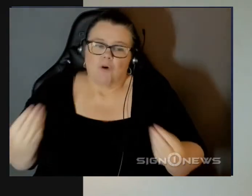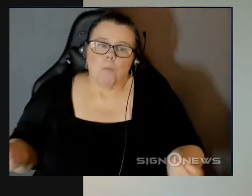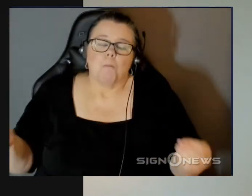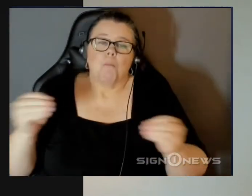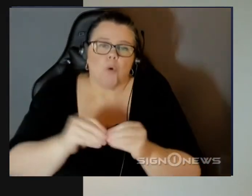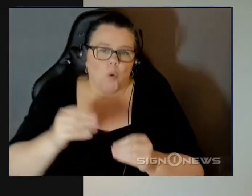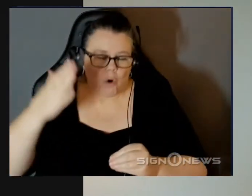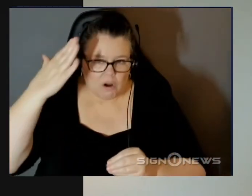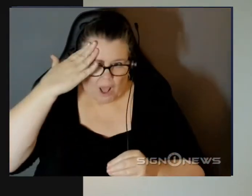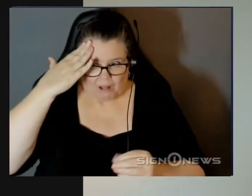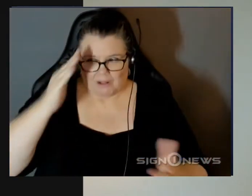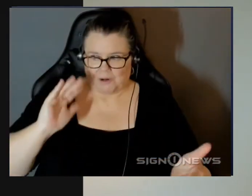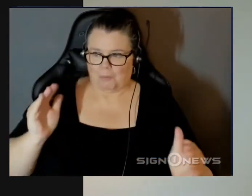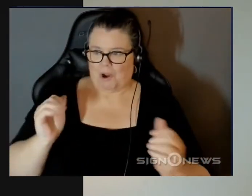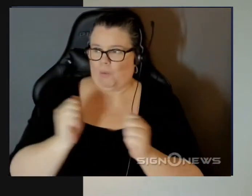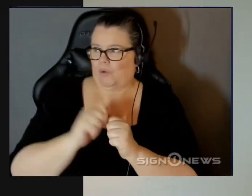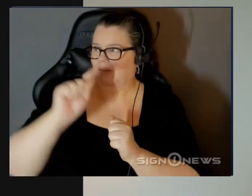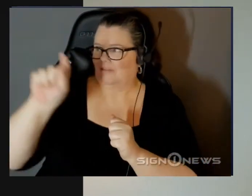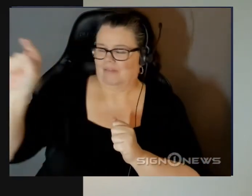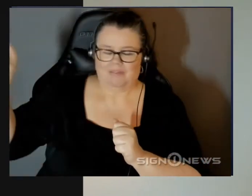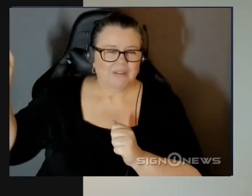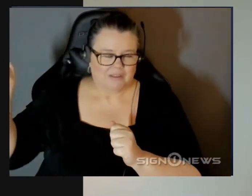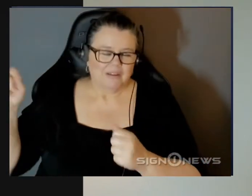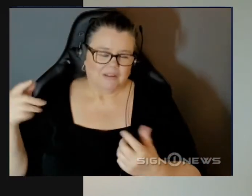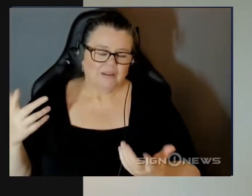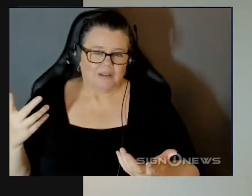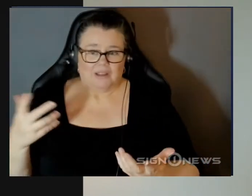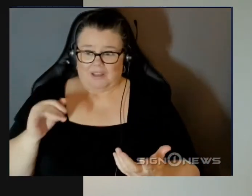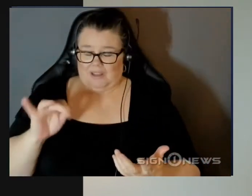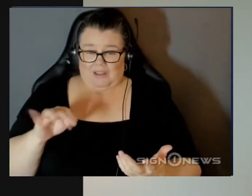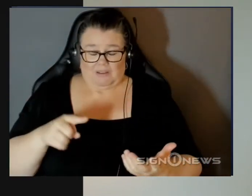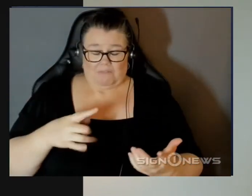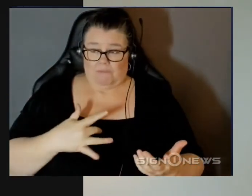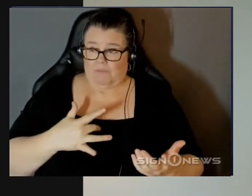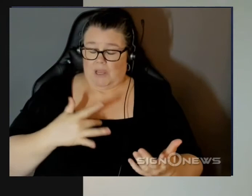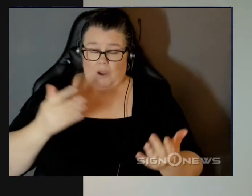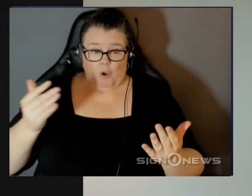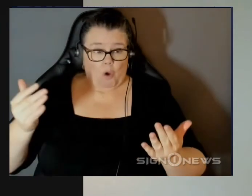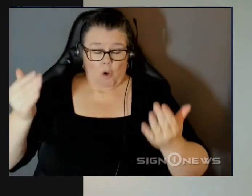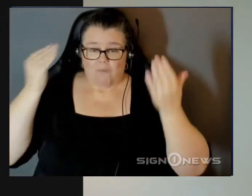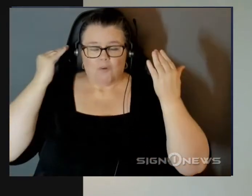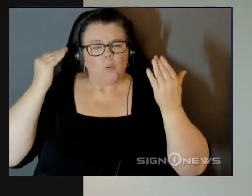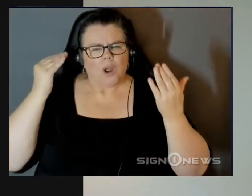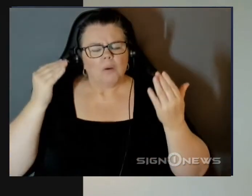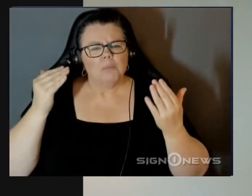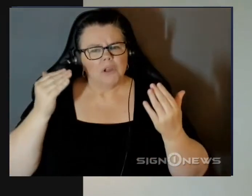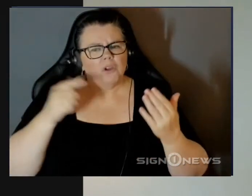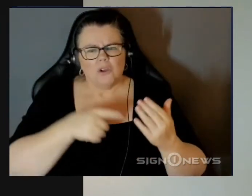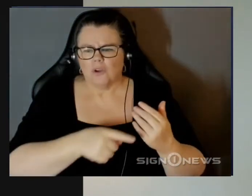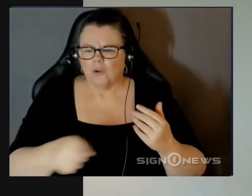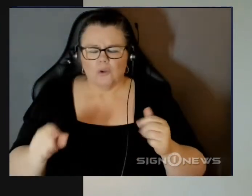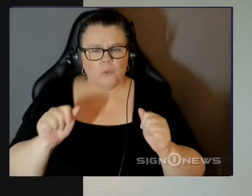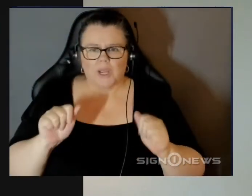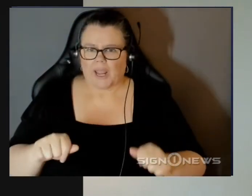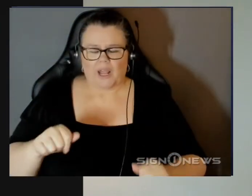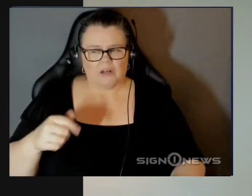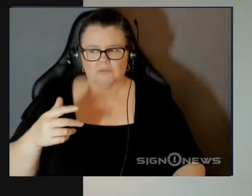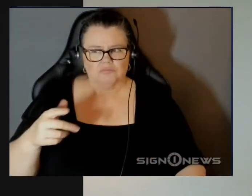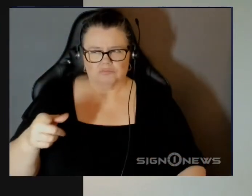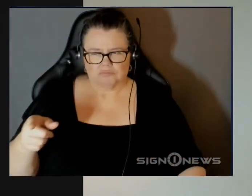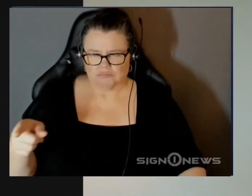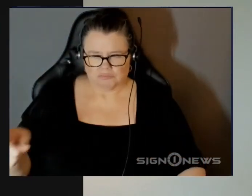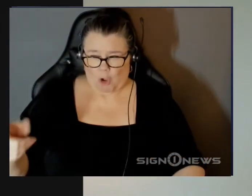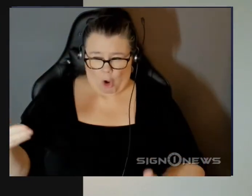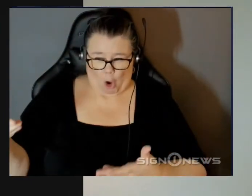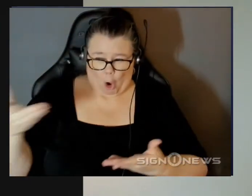overwhelming to people, I tell them that oftentimes that can just be a question or two, right? Just to again, reject the premise, right? I don't